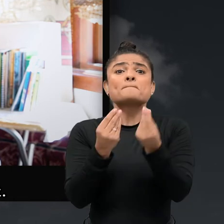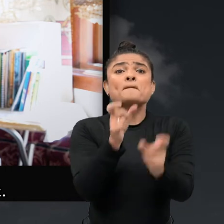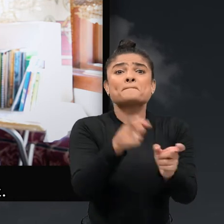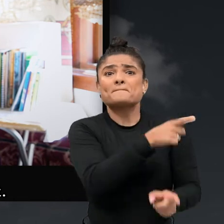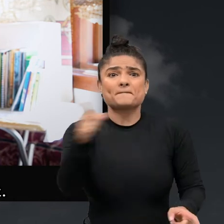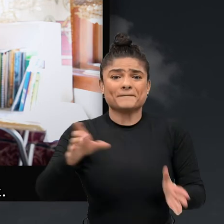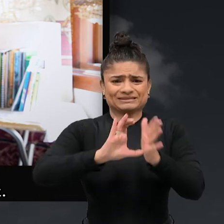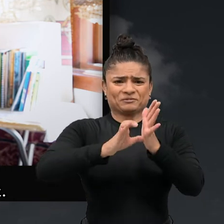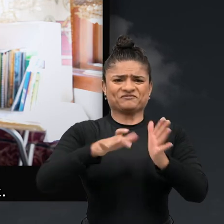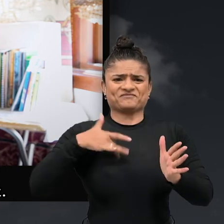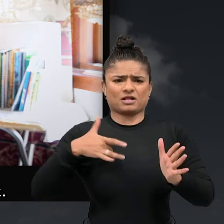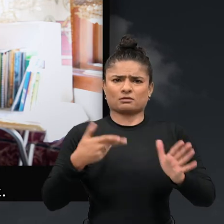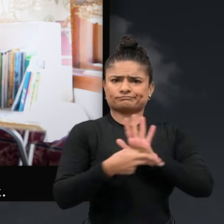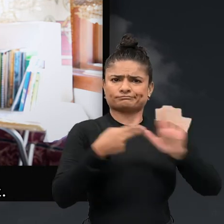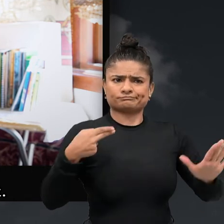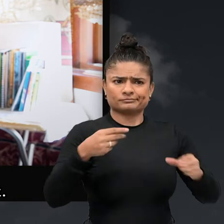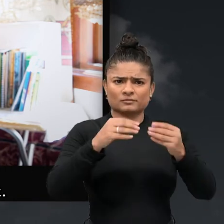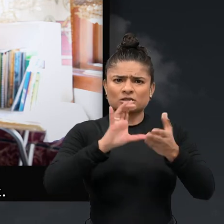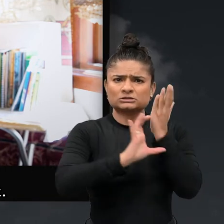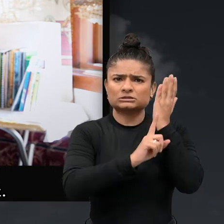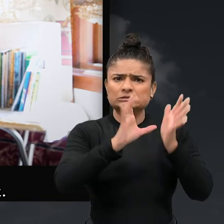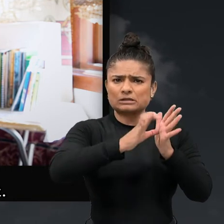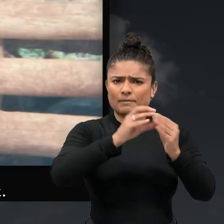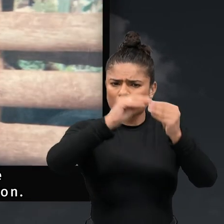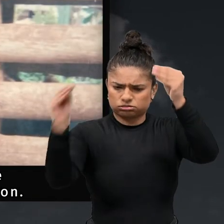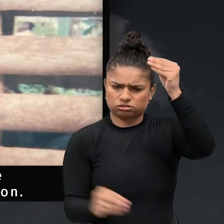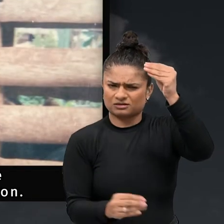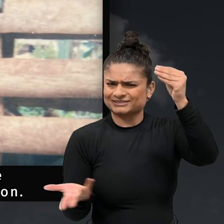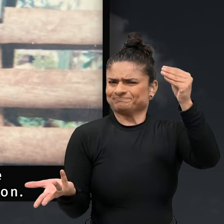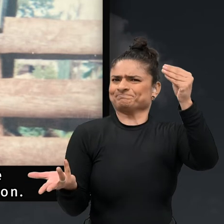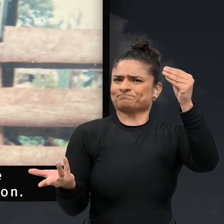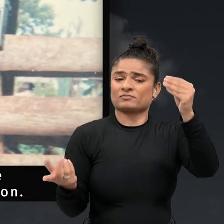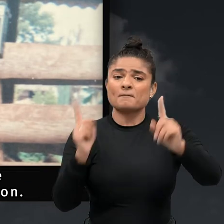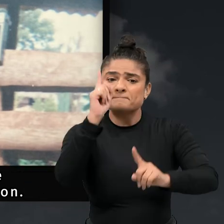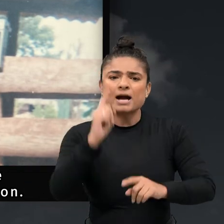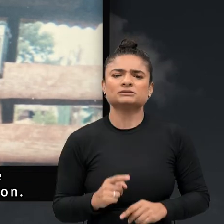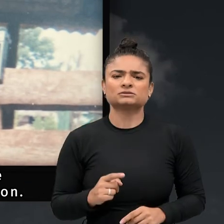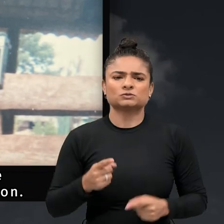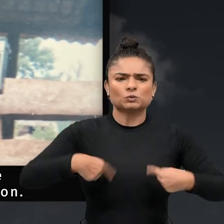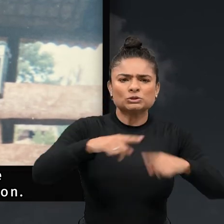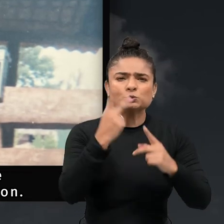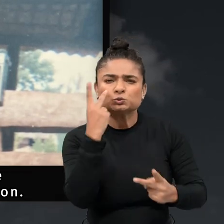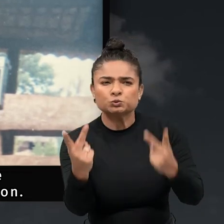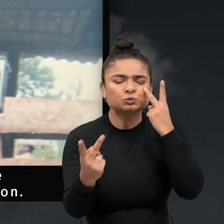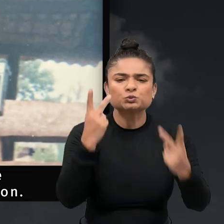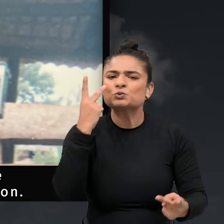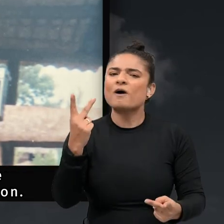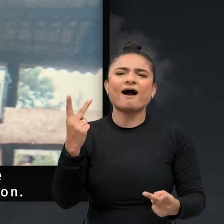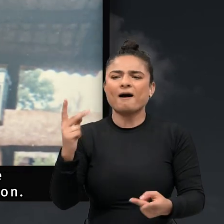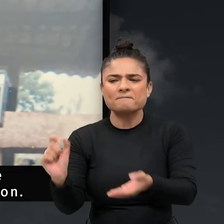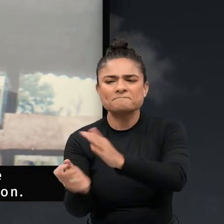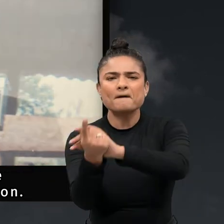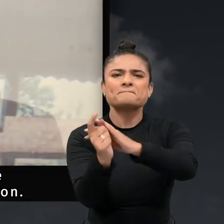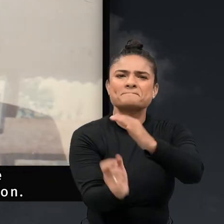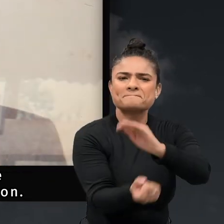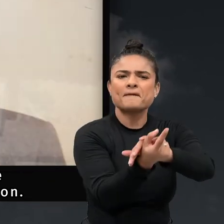challenge why people with disabilities are mentioned last that can only tell you that they are they're